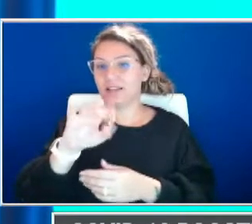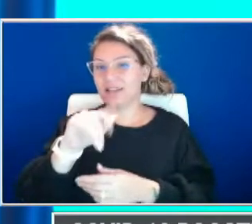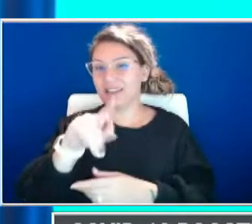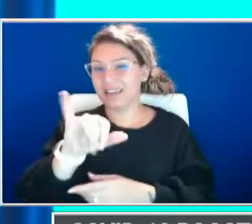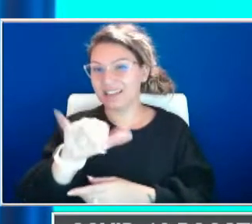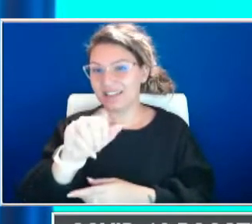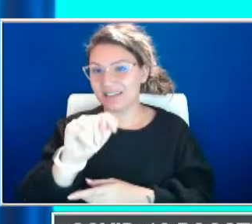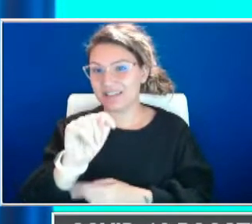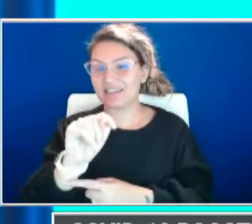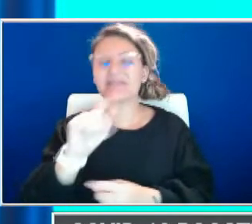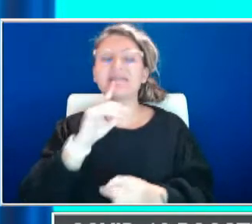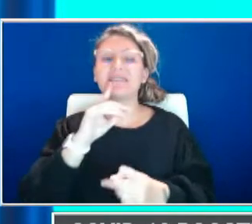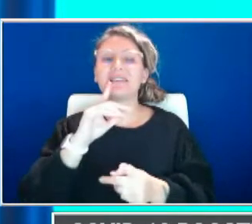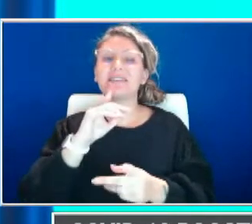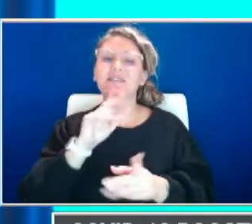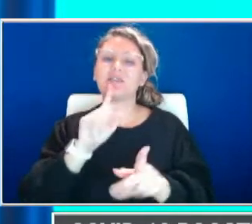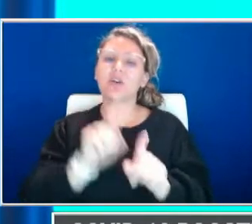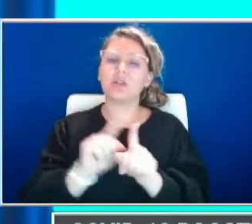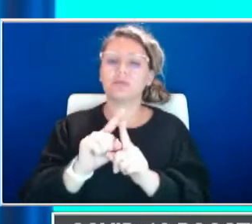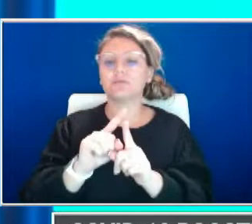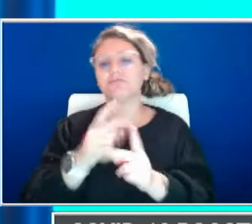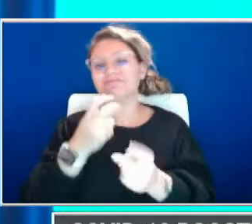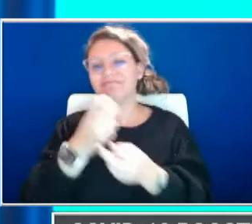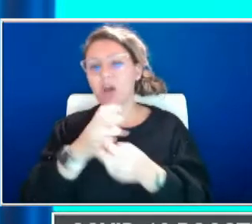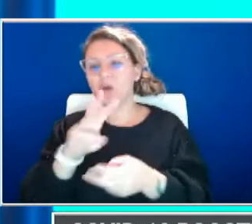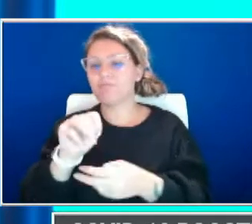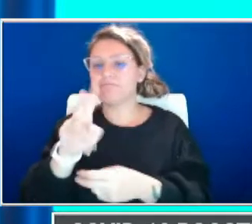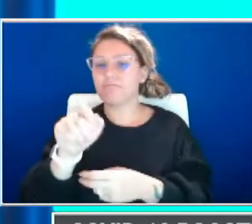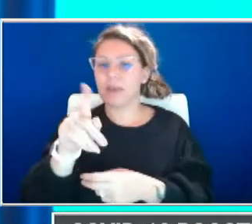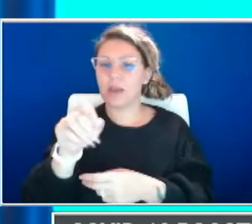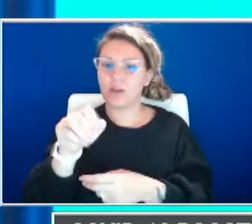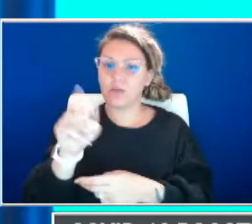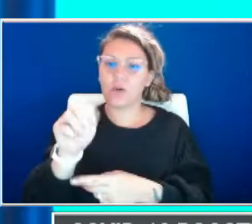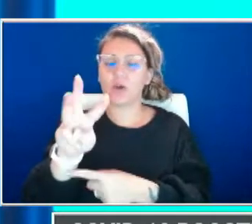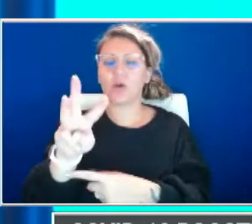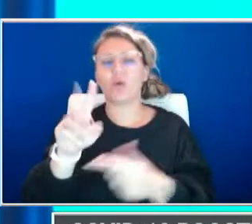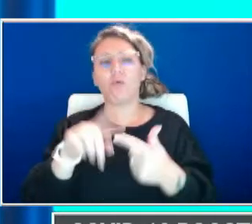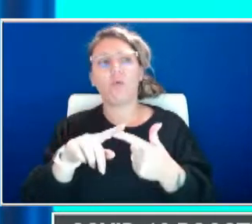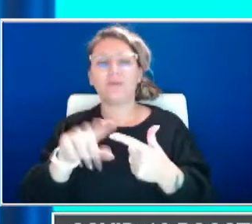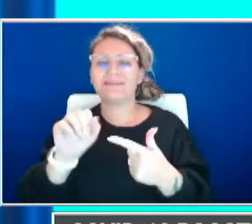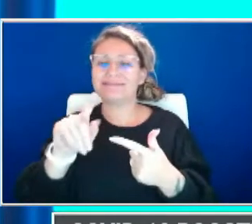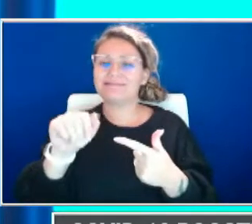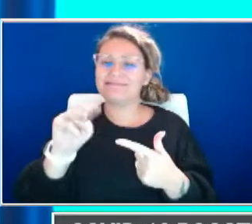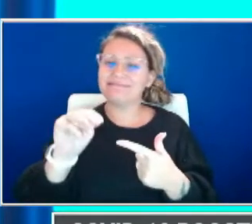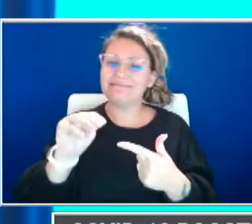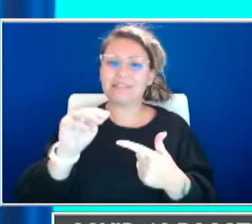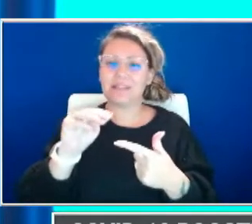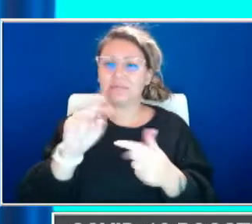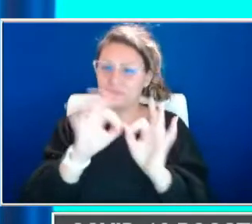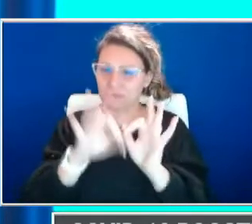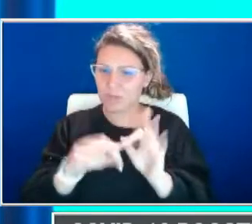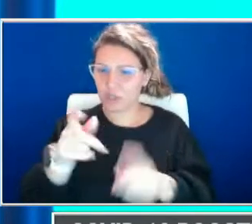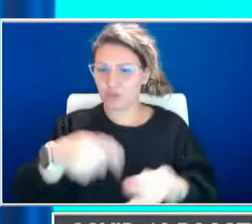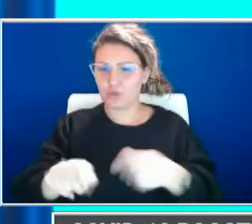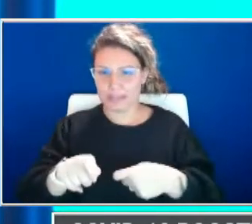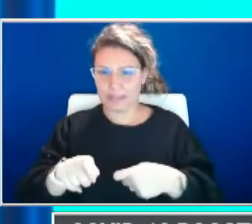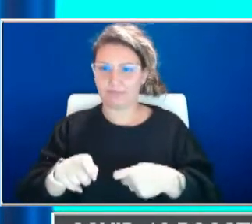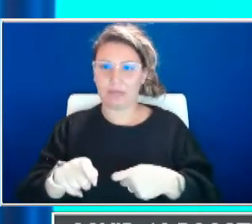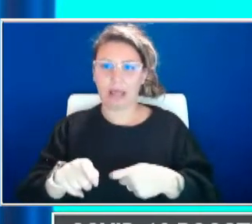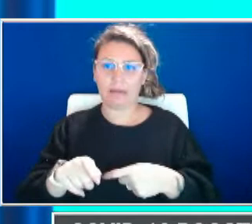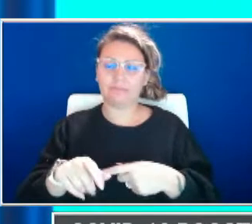called a bone marrow transplant, it's also called a stem cell transplant. The whole purpose is that we are able